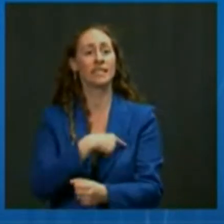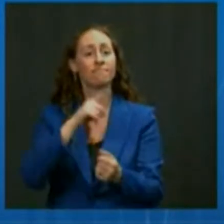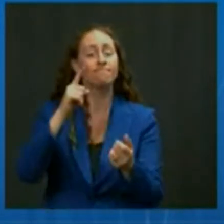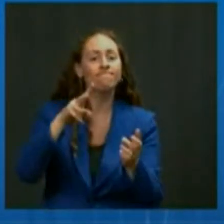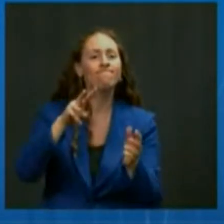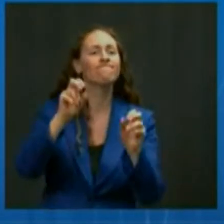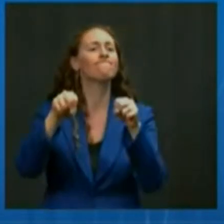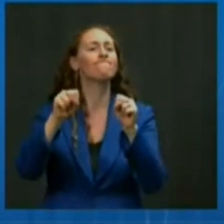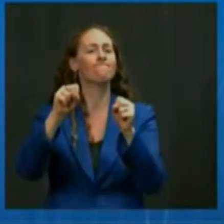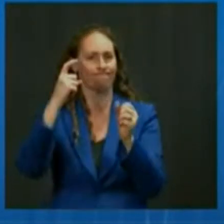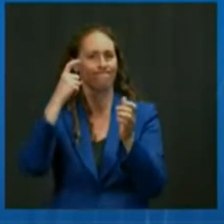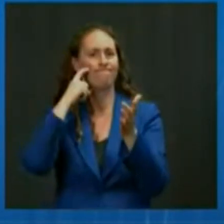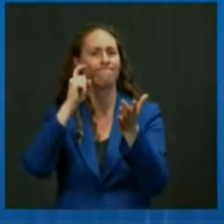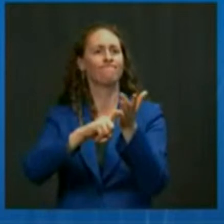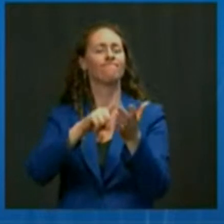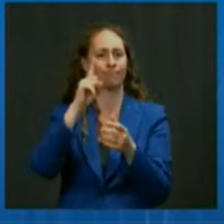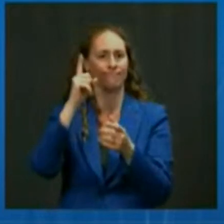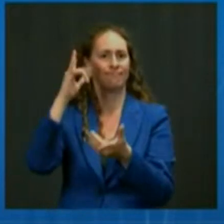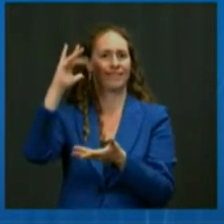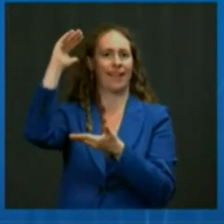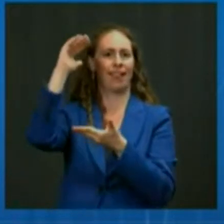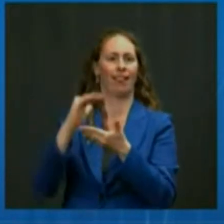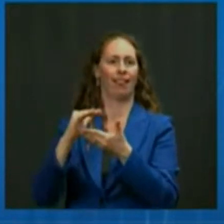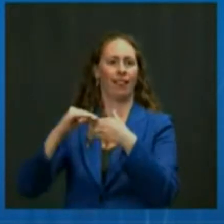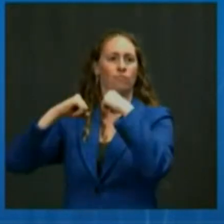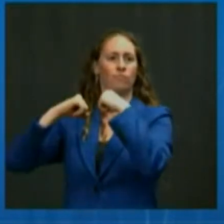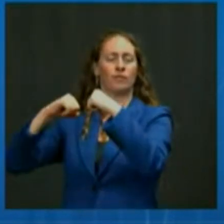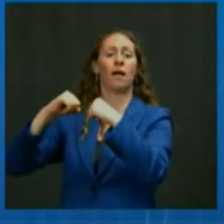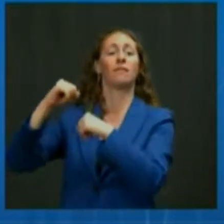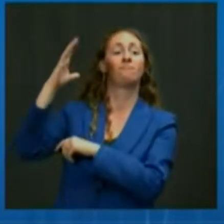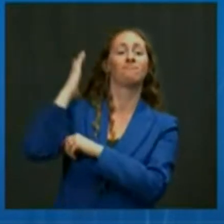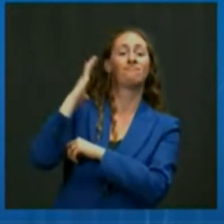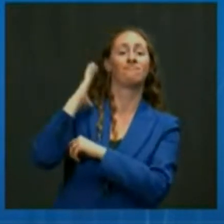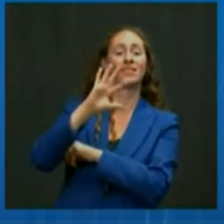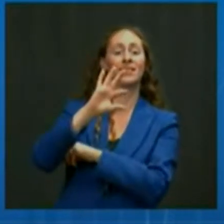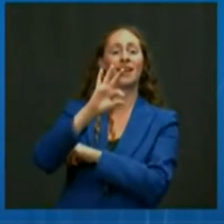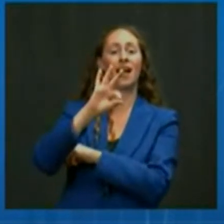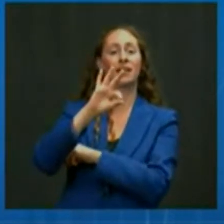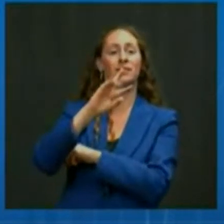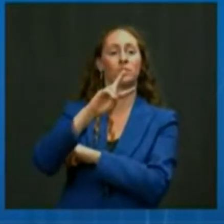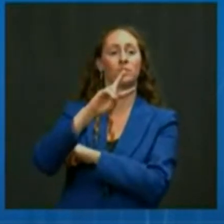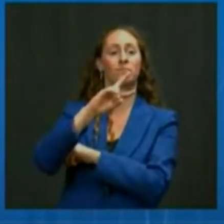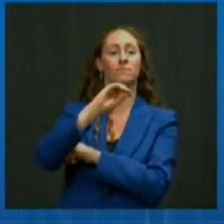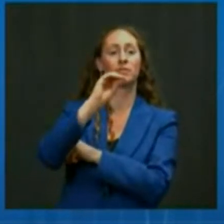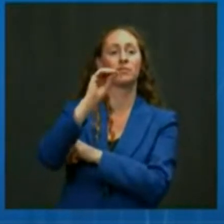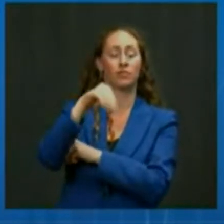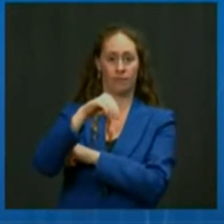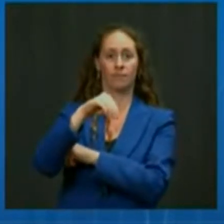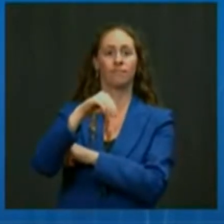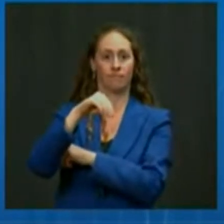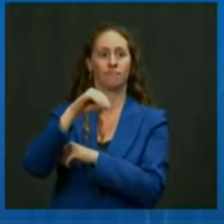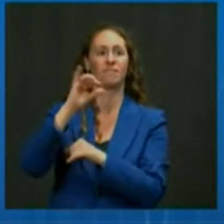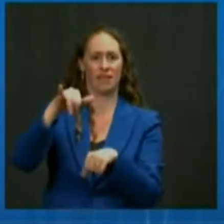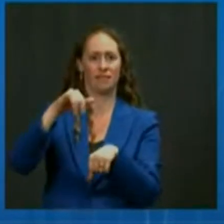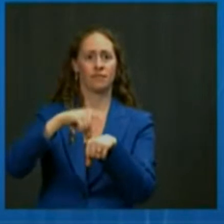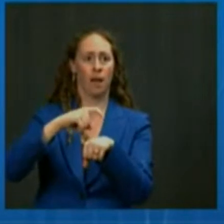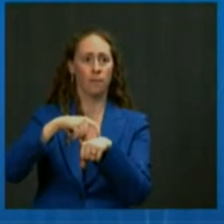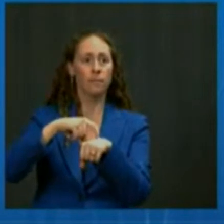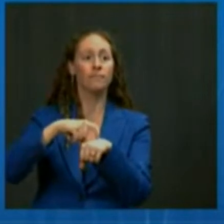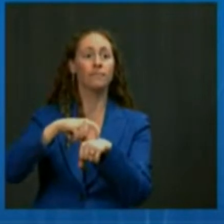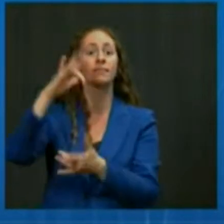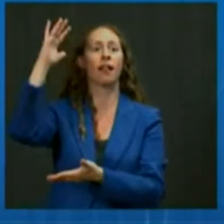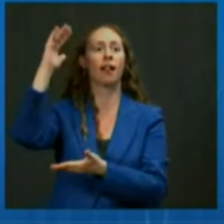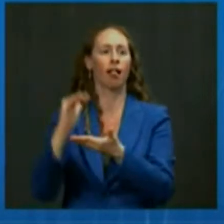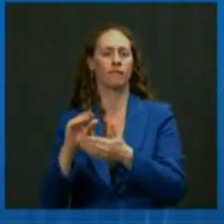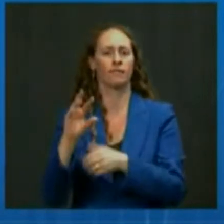variant, from 92% prior to Delta to 64% with Delta. Notably, this analysis did not